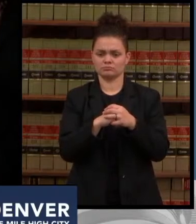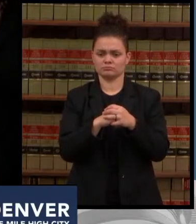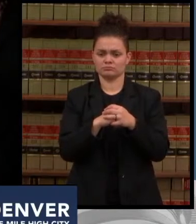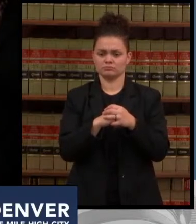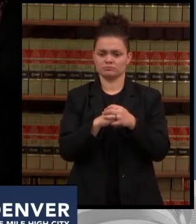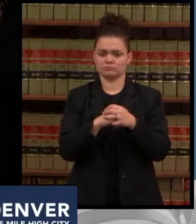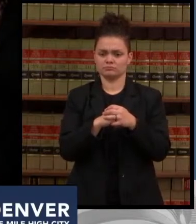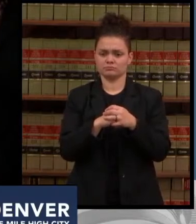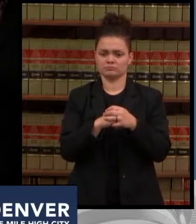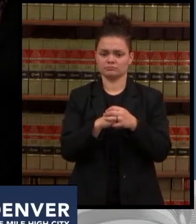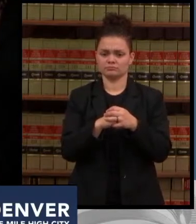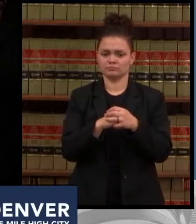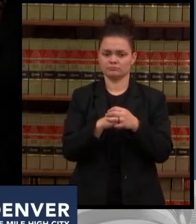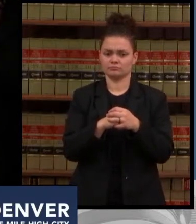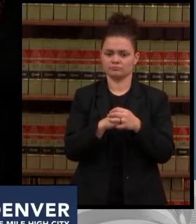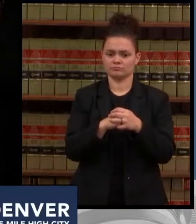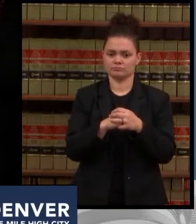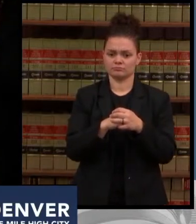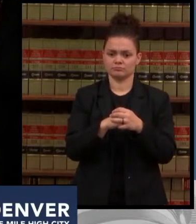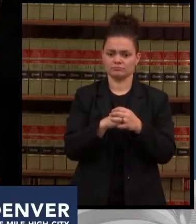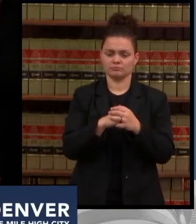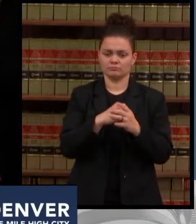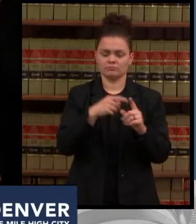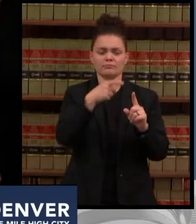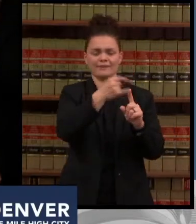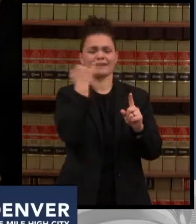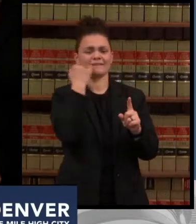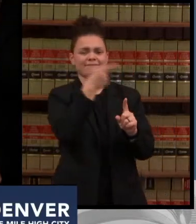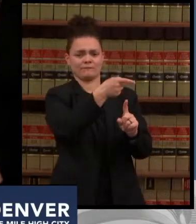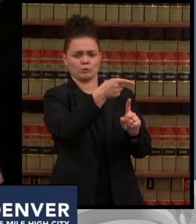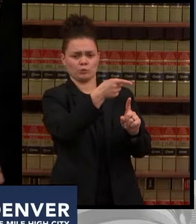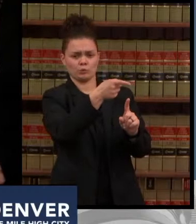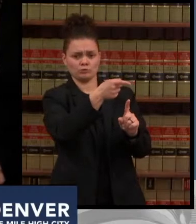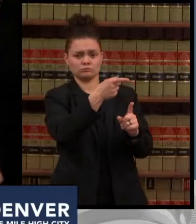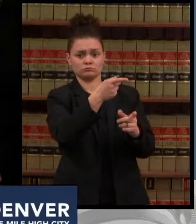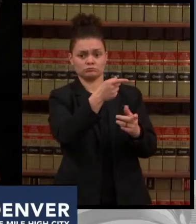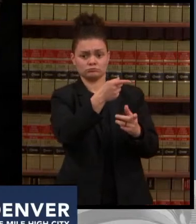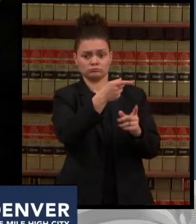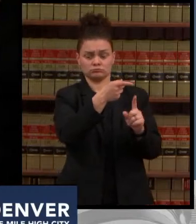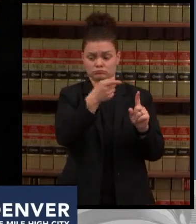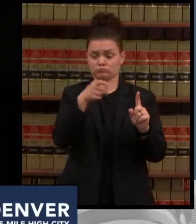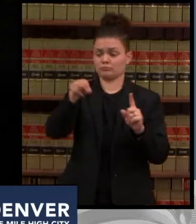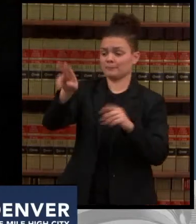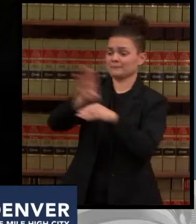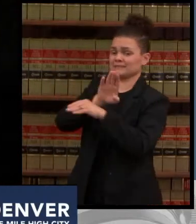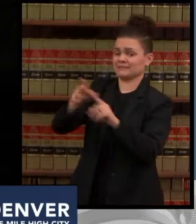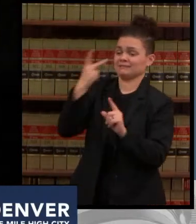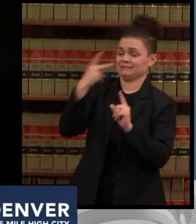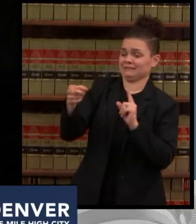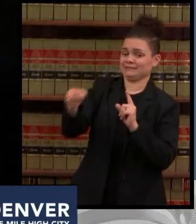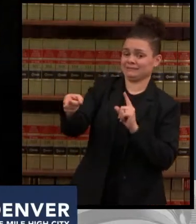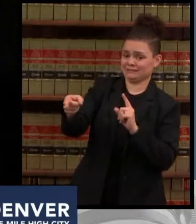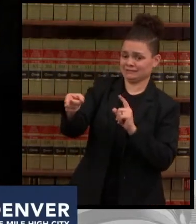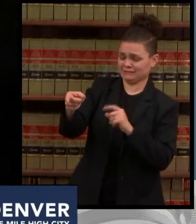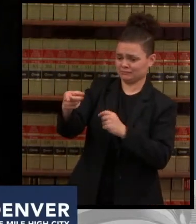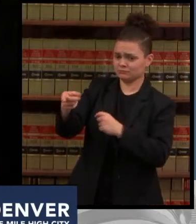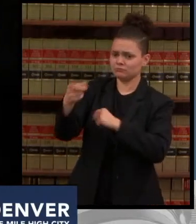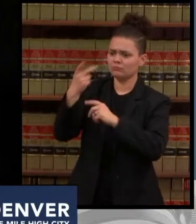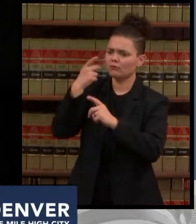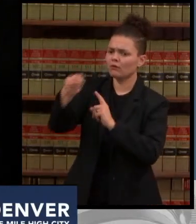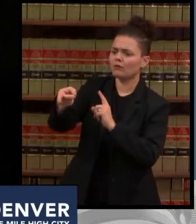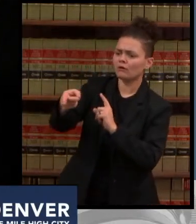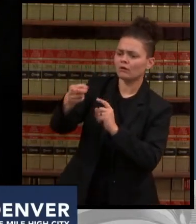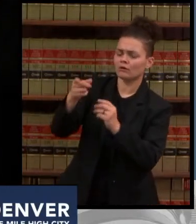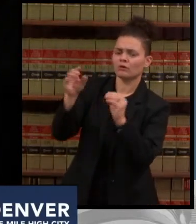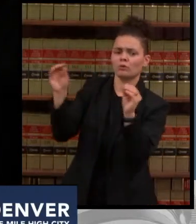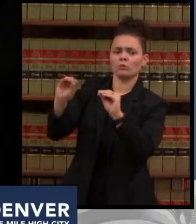vaccine requirement, will you not wear a mask because you're vaccinated? And are you going anywhere for Thanksgiving? The way I plan to comply,